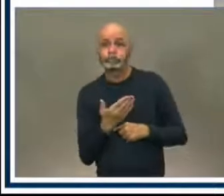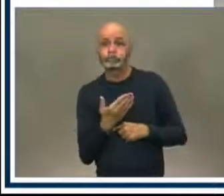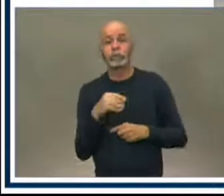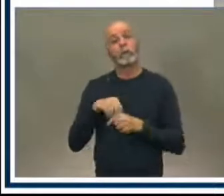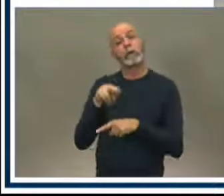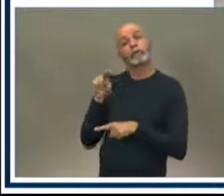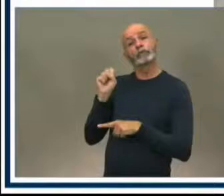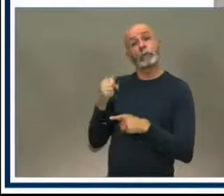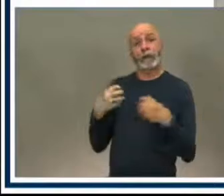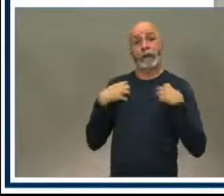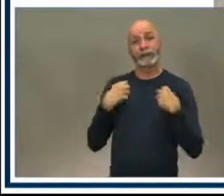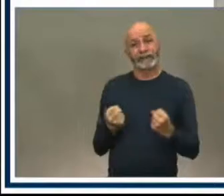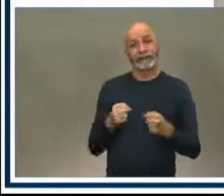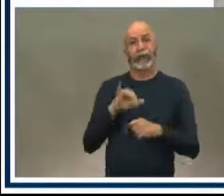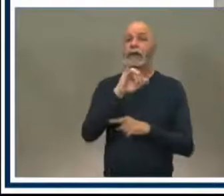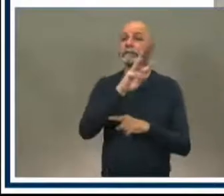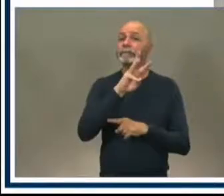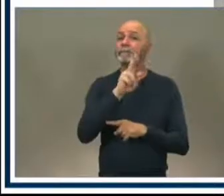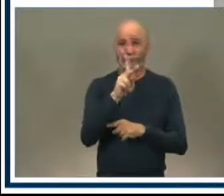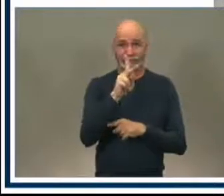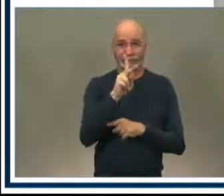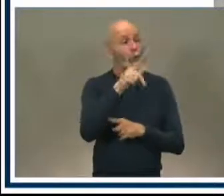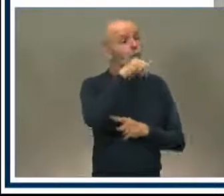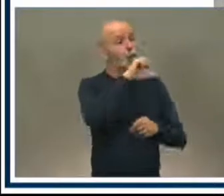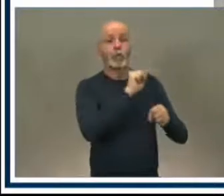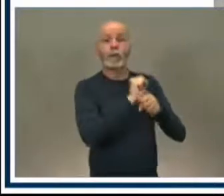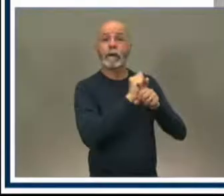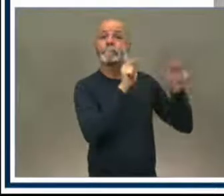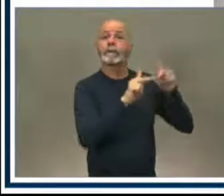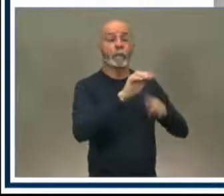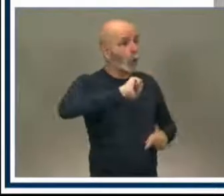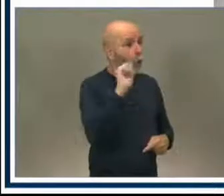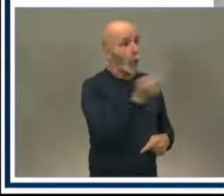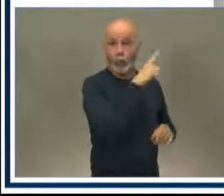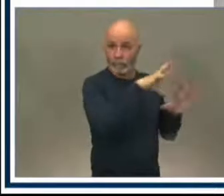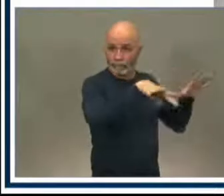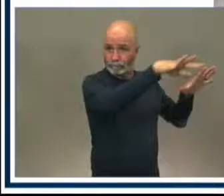and IWK employees, those who reported, the data we have,